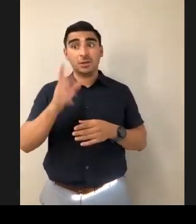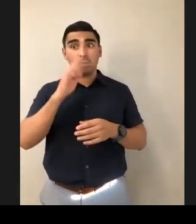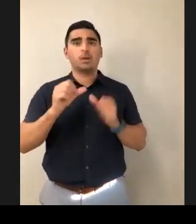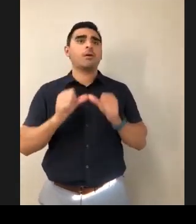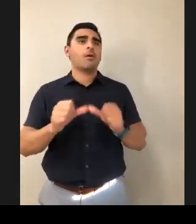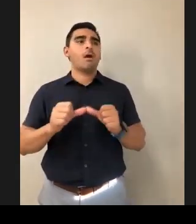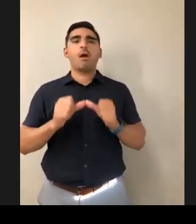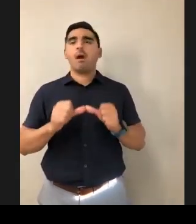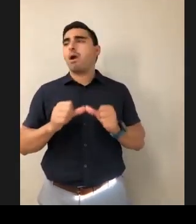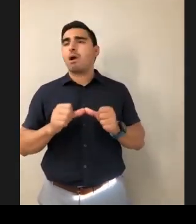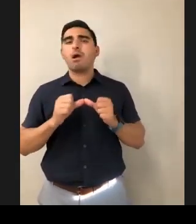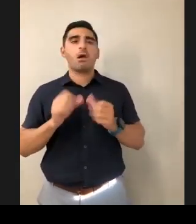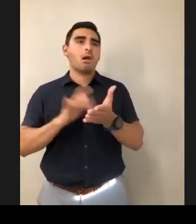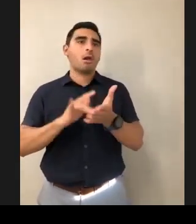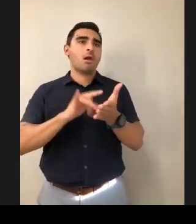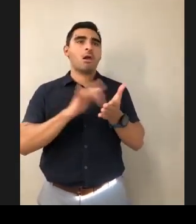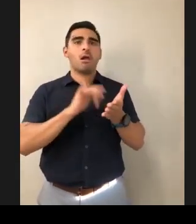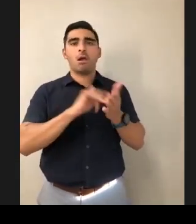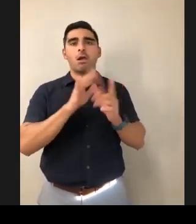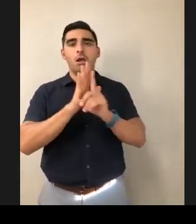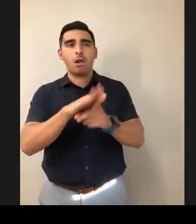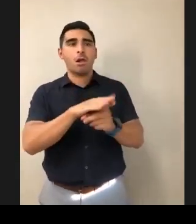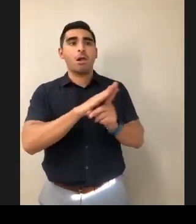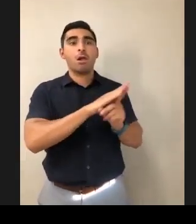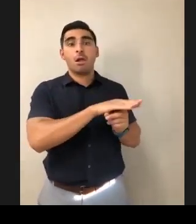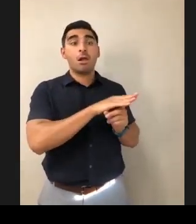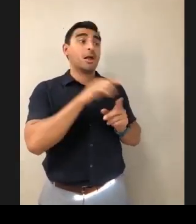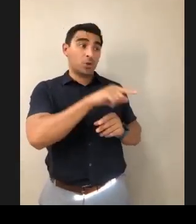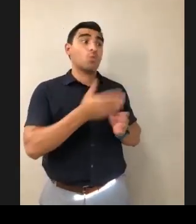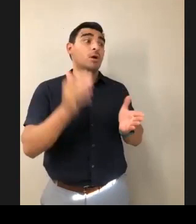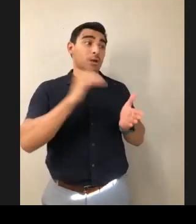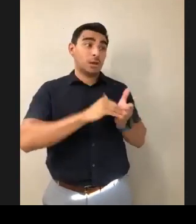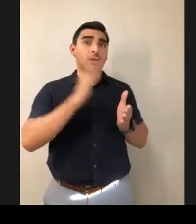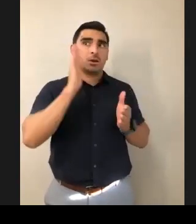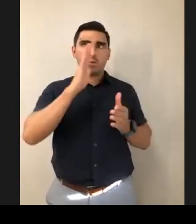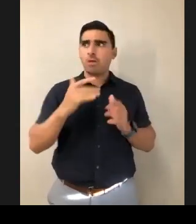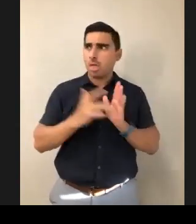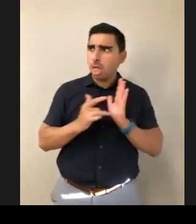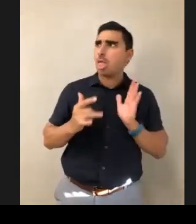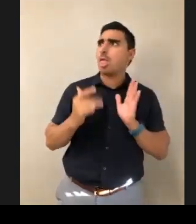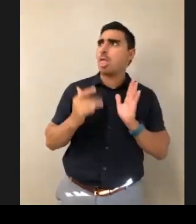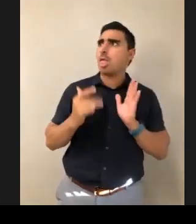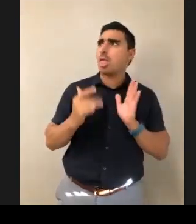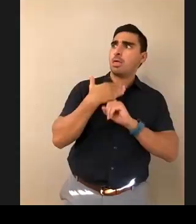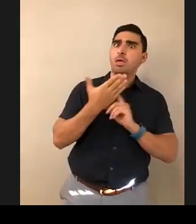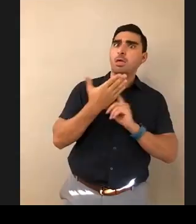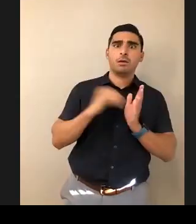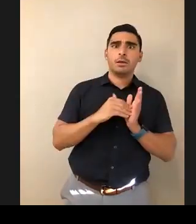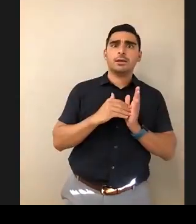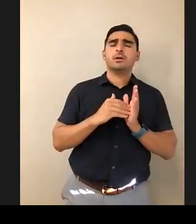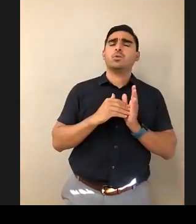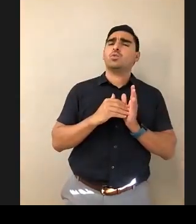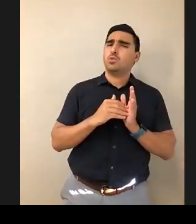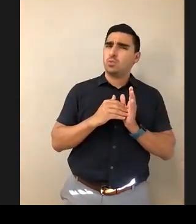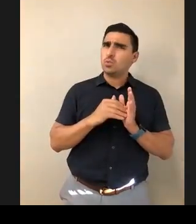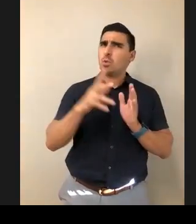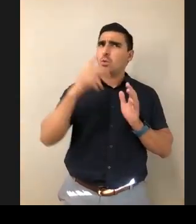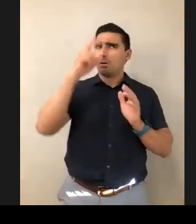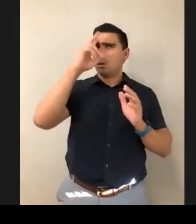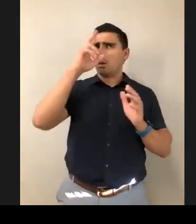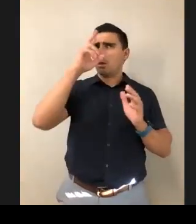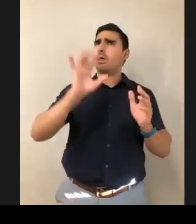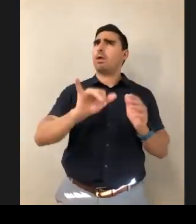may continue to be a victim of that behavior. And so I think that's just a kind of flipping it around